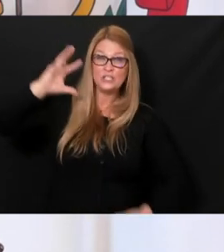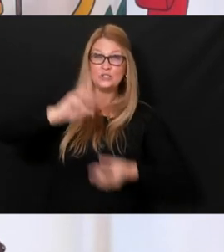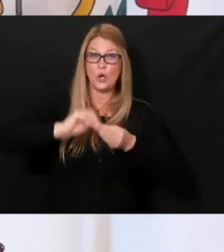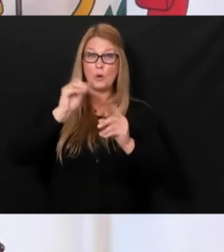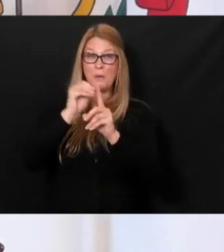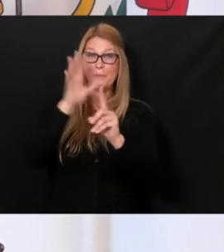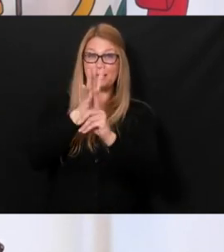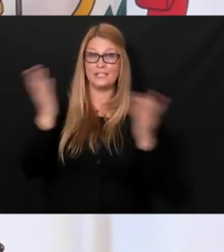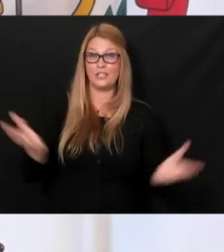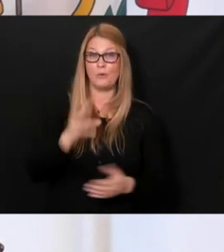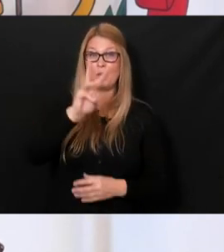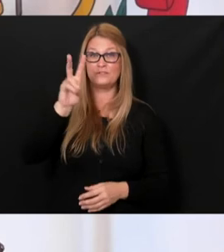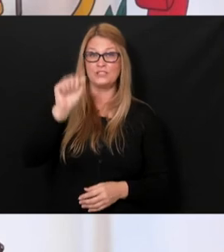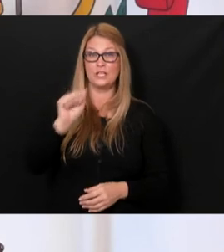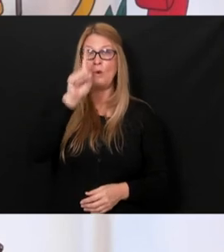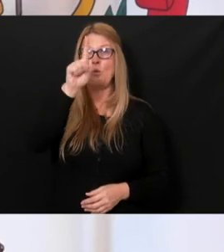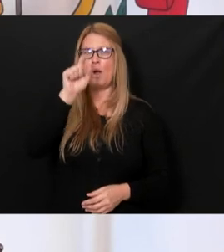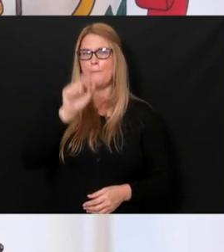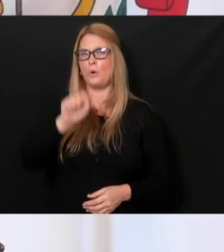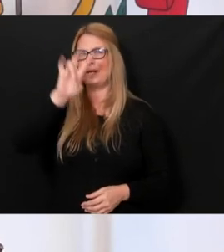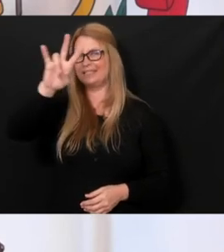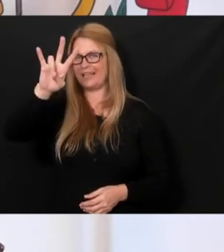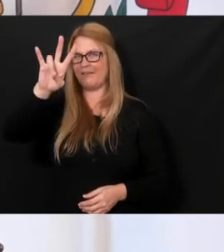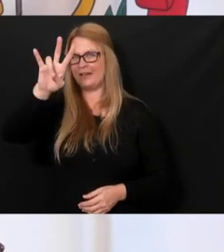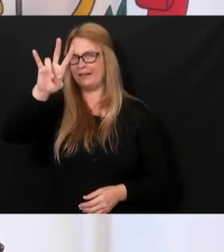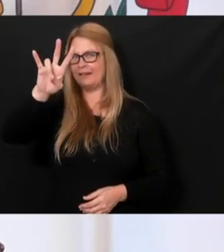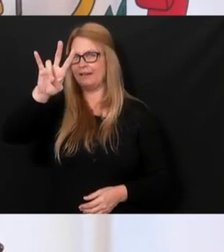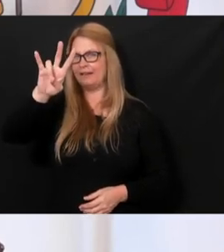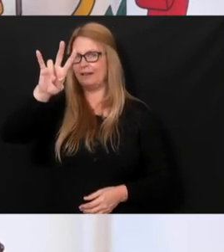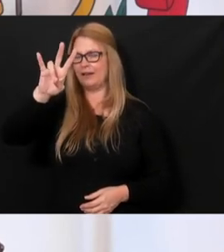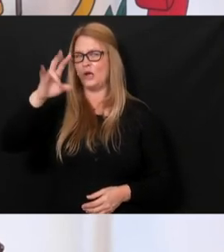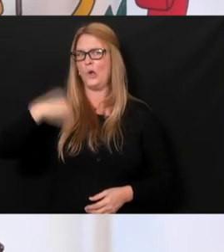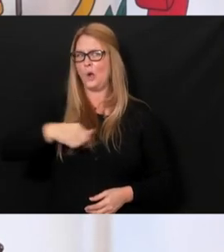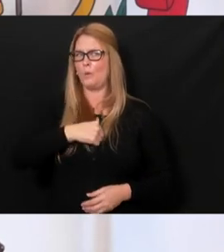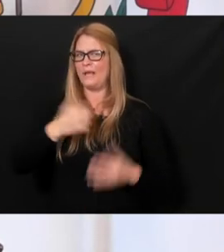population in the state of West Virginia is 1,007,000 and change, and we have done